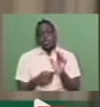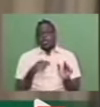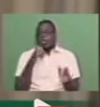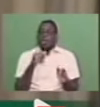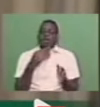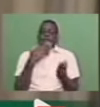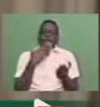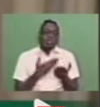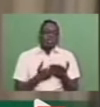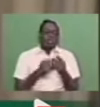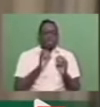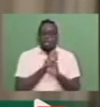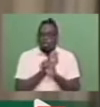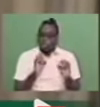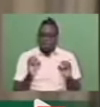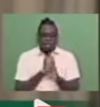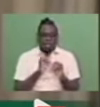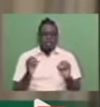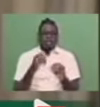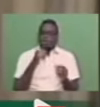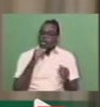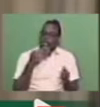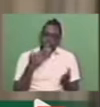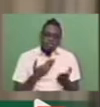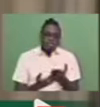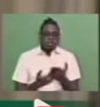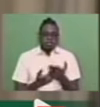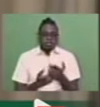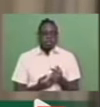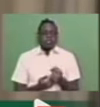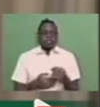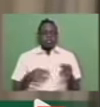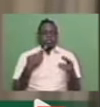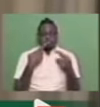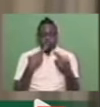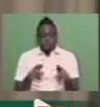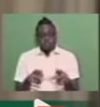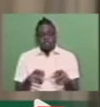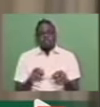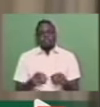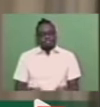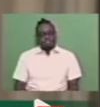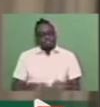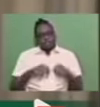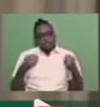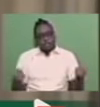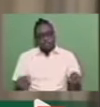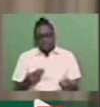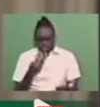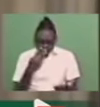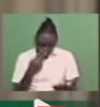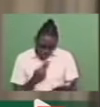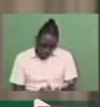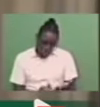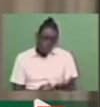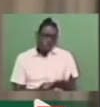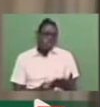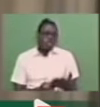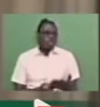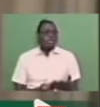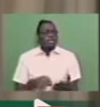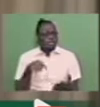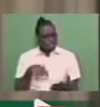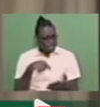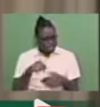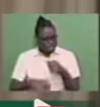to a report in Oil Now magazine in this month of February 2020, oil production in TNT reached